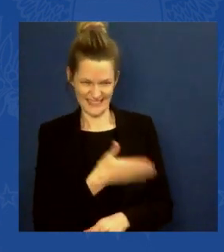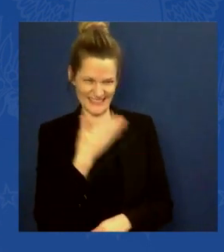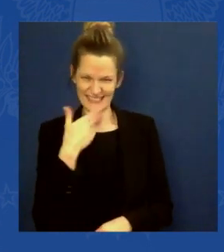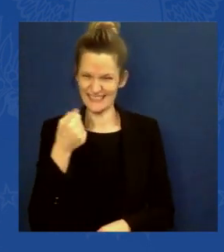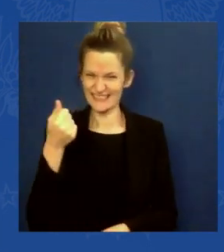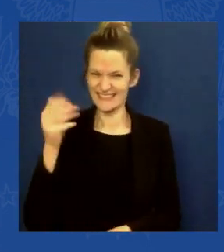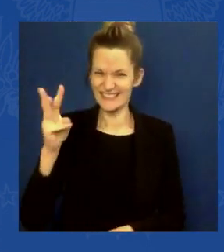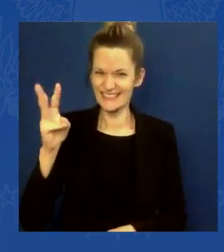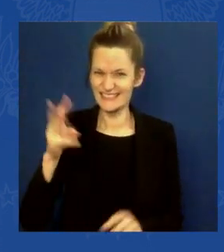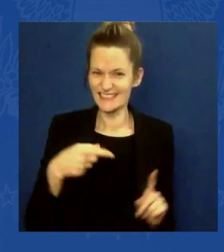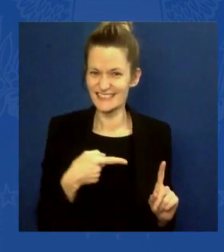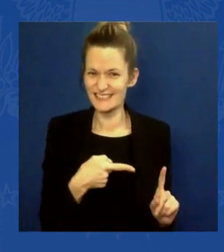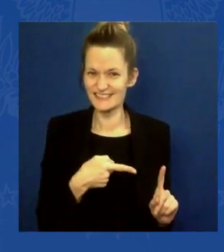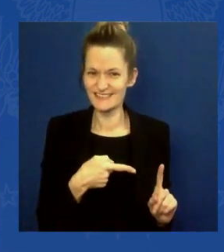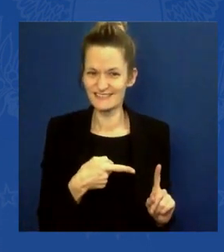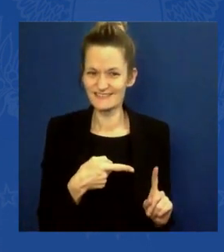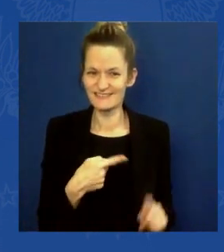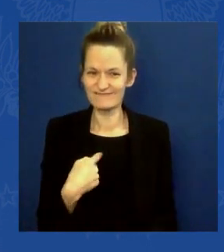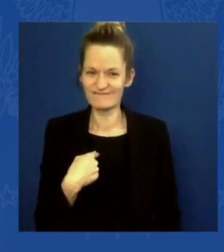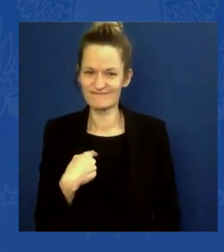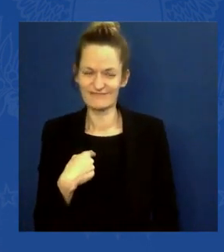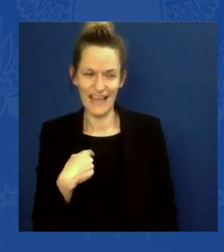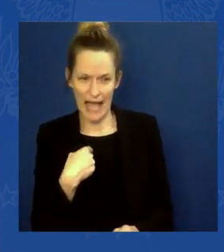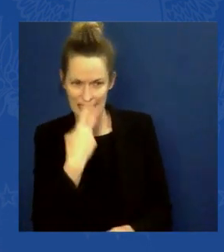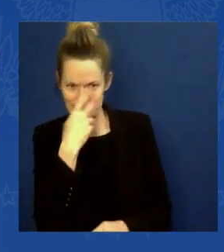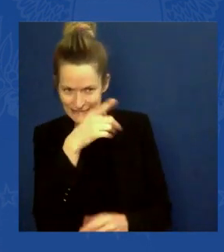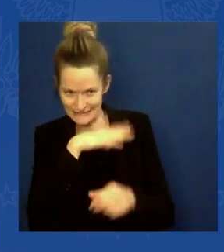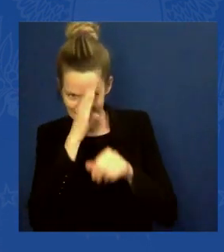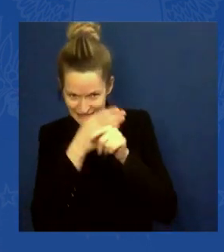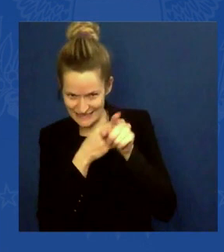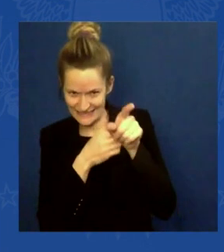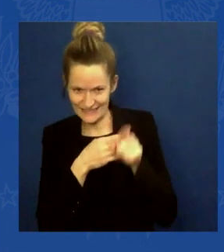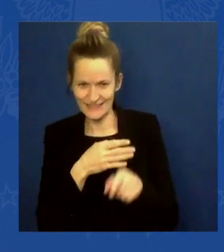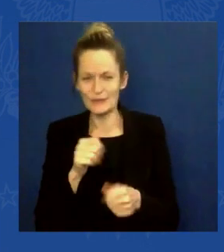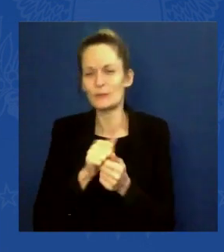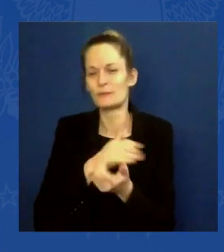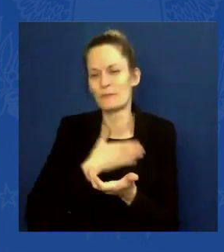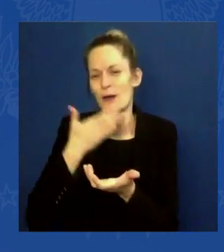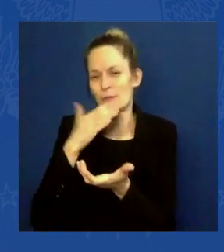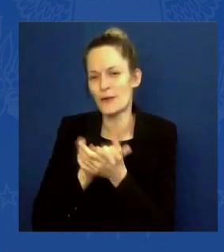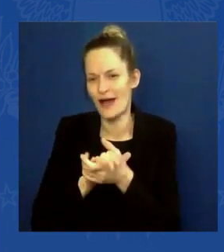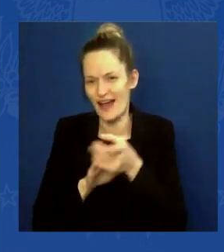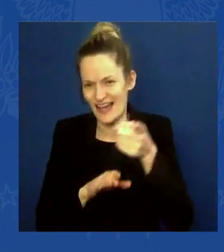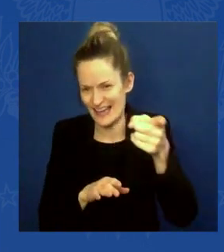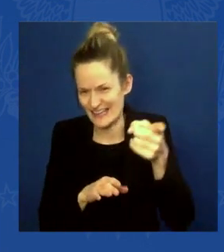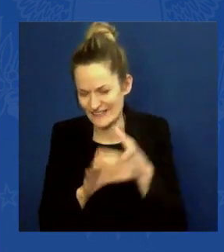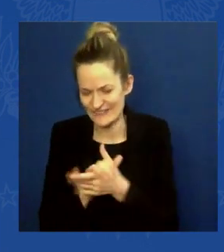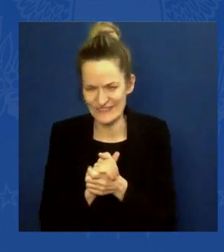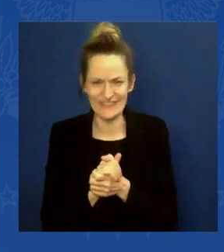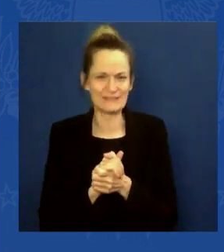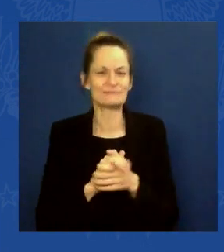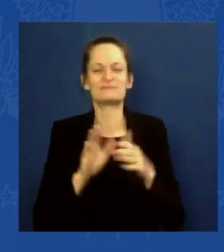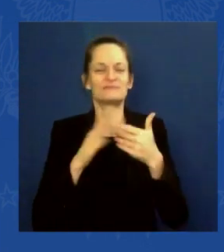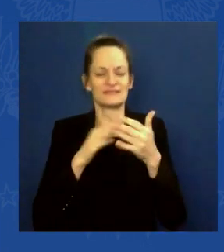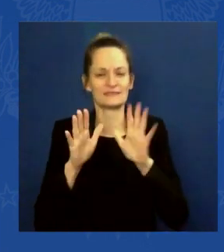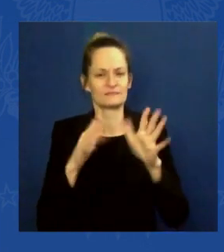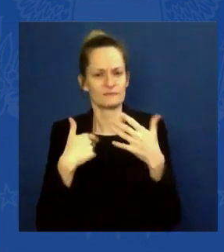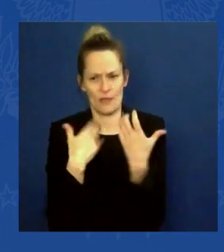And he's there with my wife, Salome. And I want him to inherit a better and more sustainable